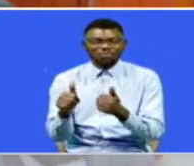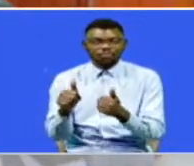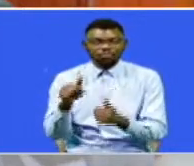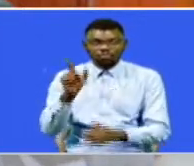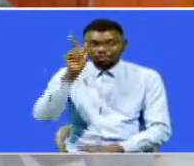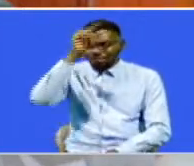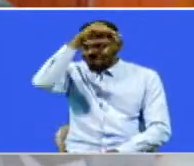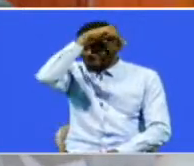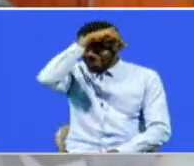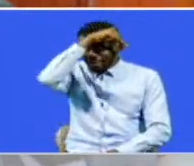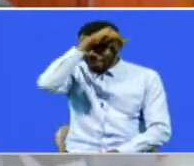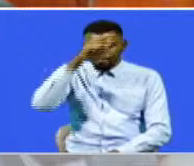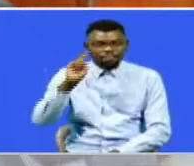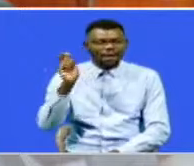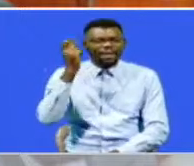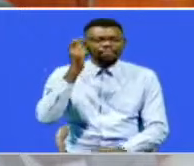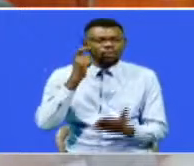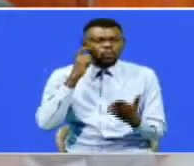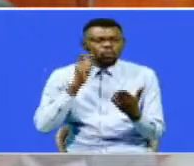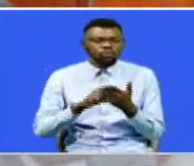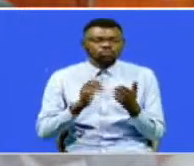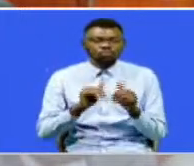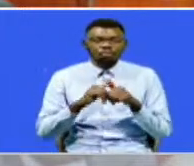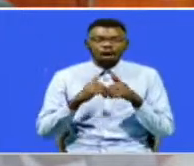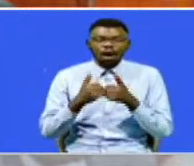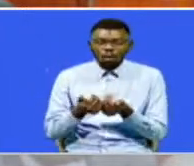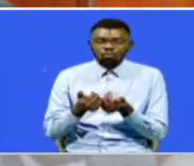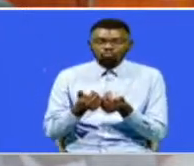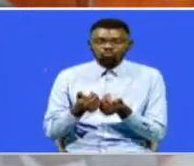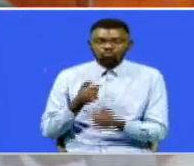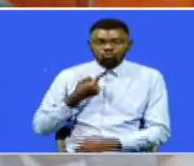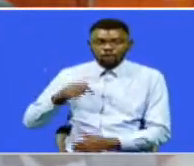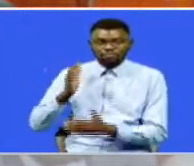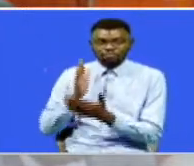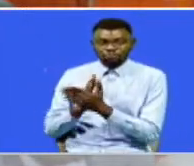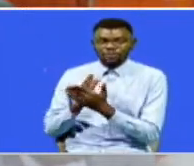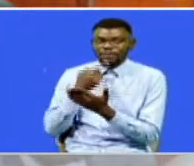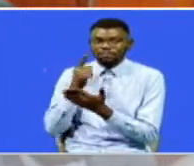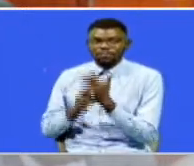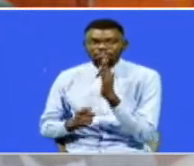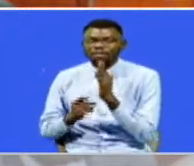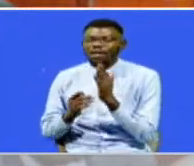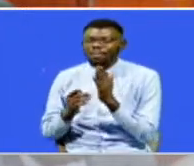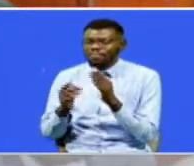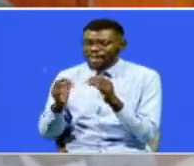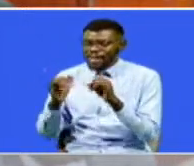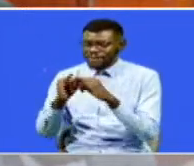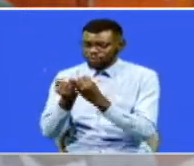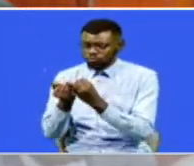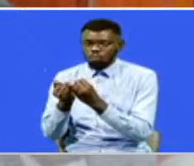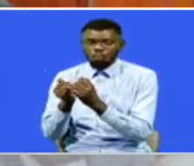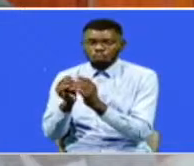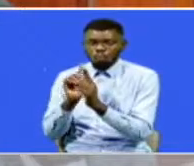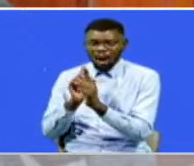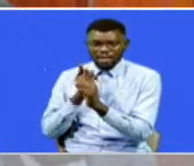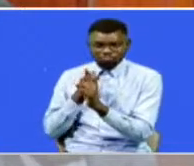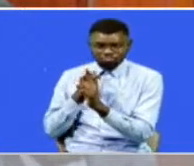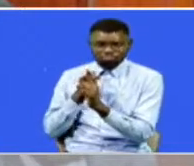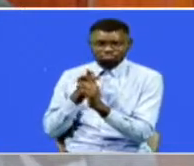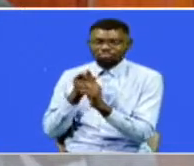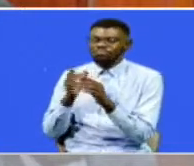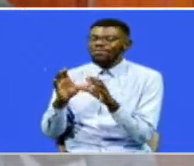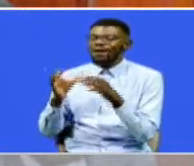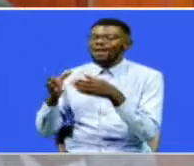degree recognized in Kenya, it is our humble submission that only one institution, and that is the Council for